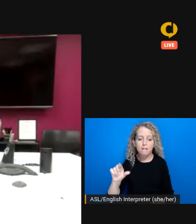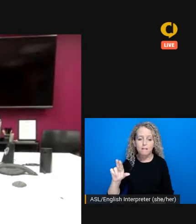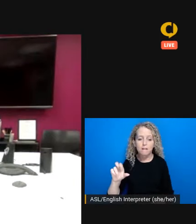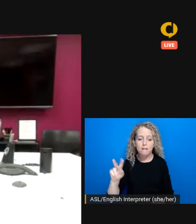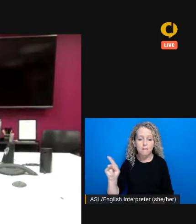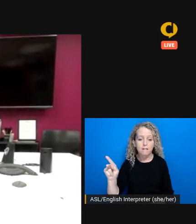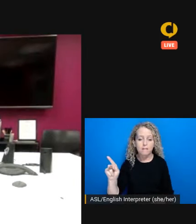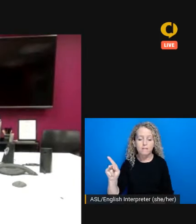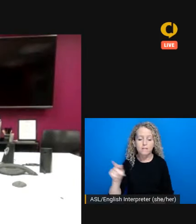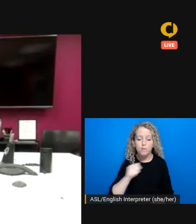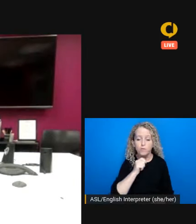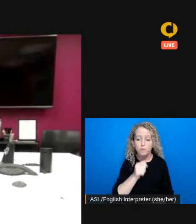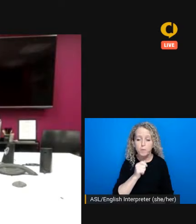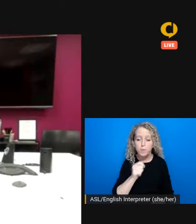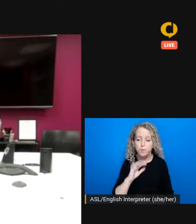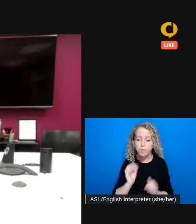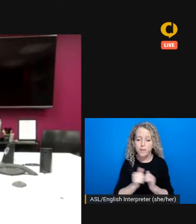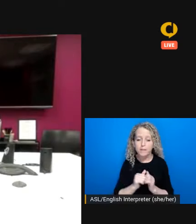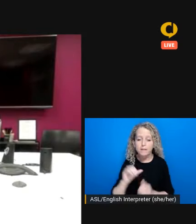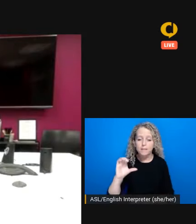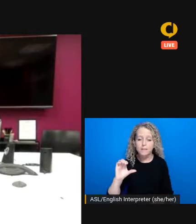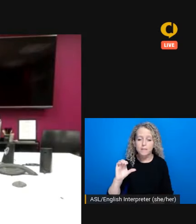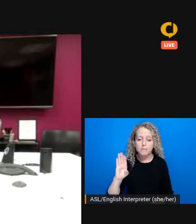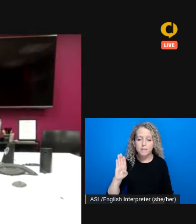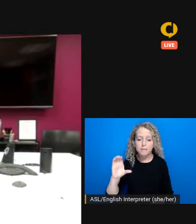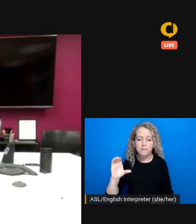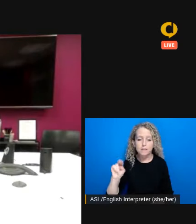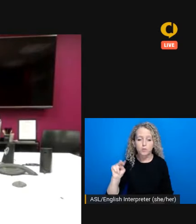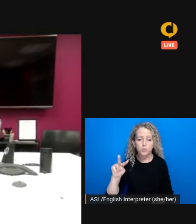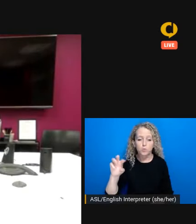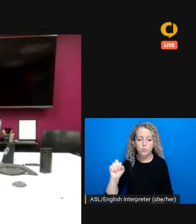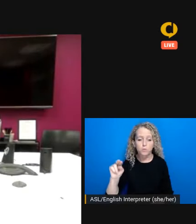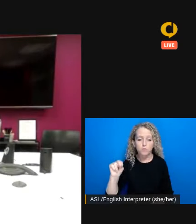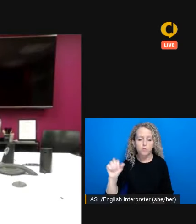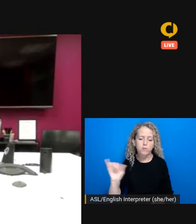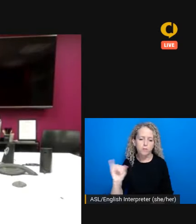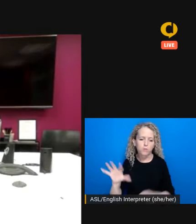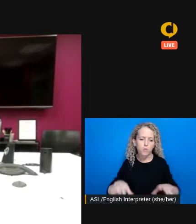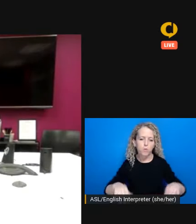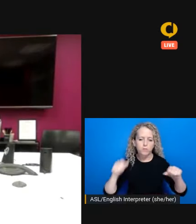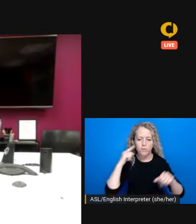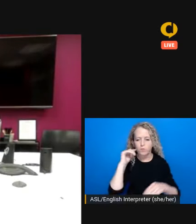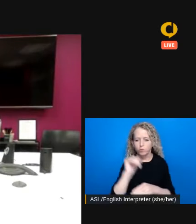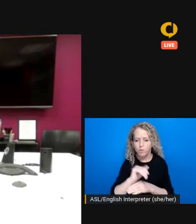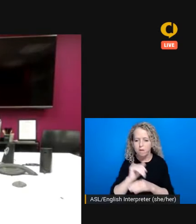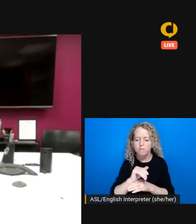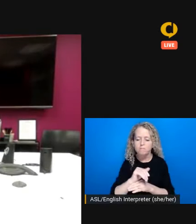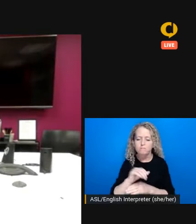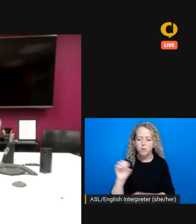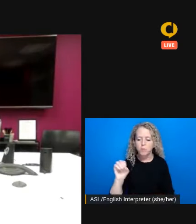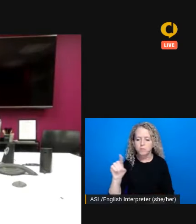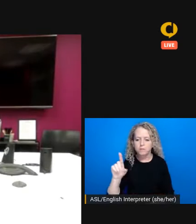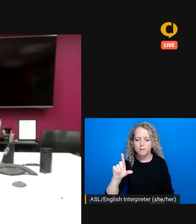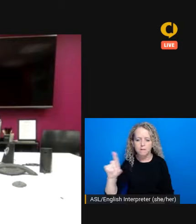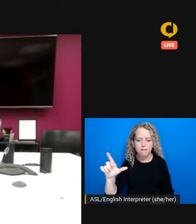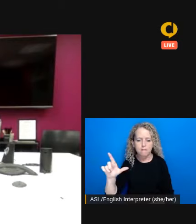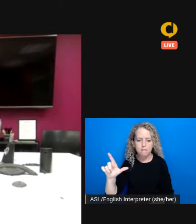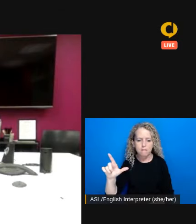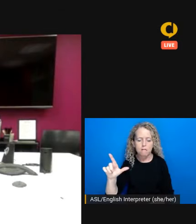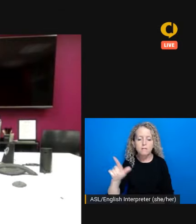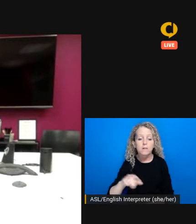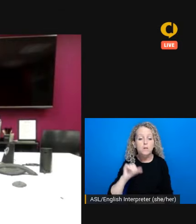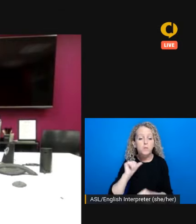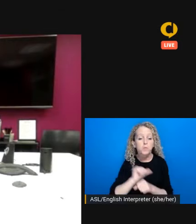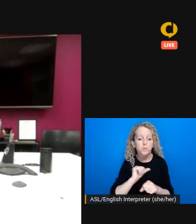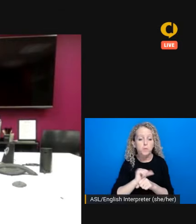I'm a reporter with CBC News Nova Scotia. I'm also your host for this evening's event, the Open Dialogue Live event. It's called Working